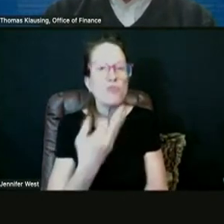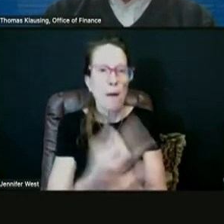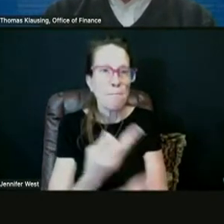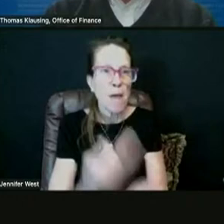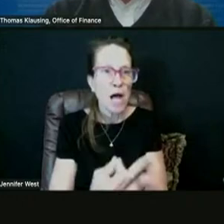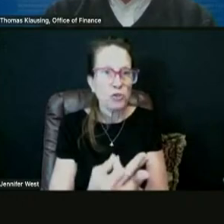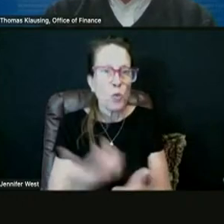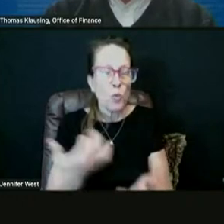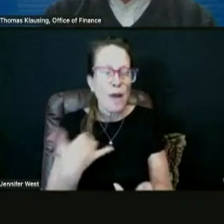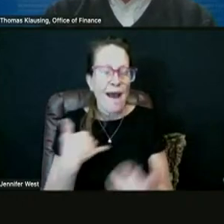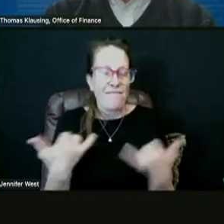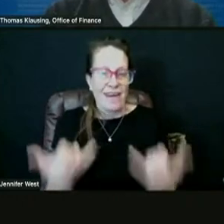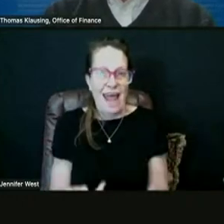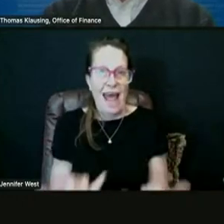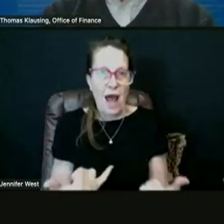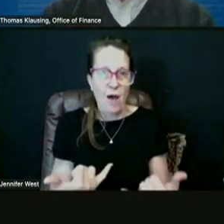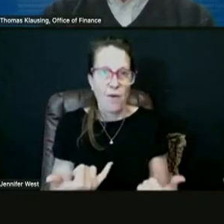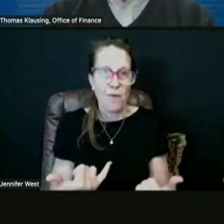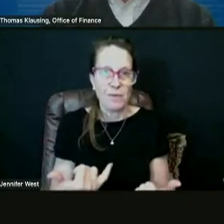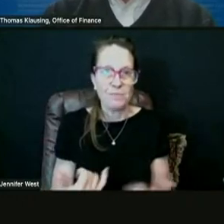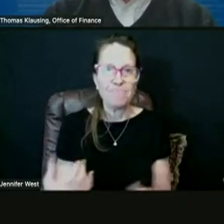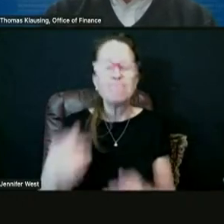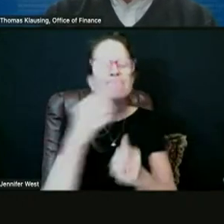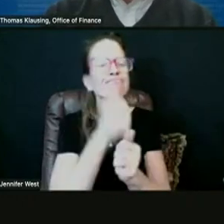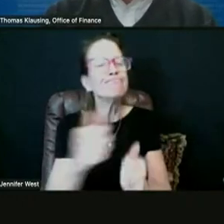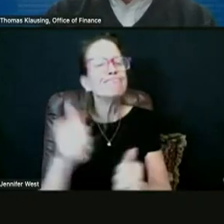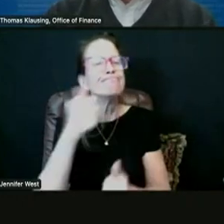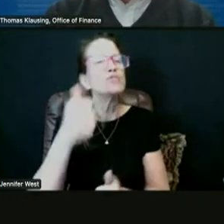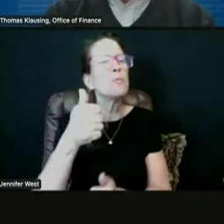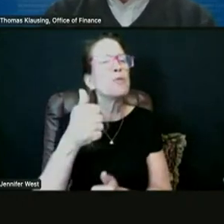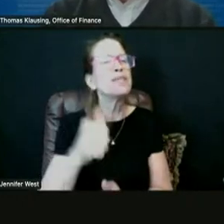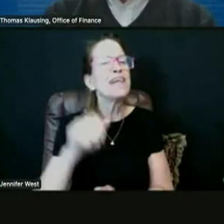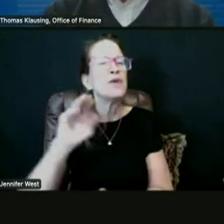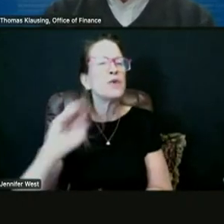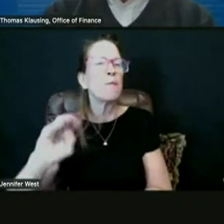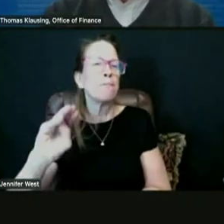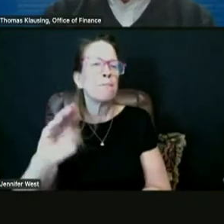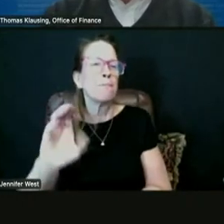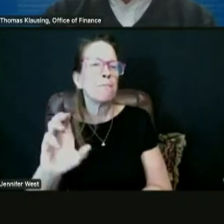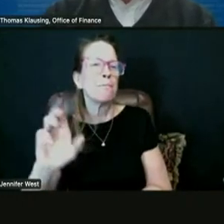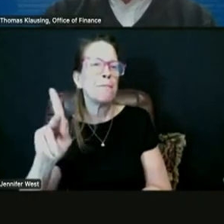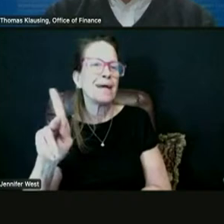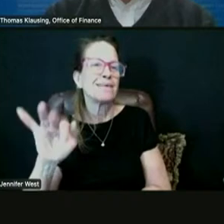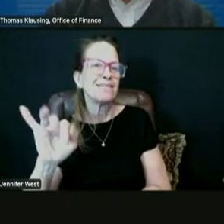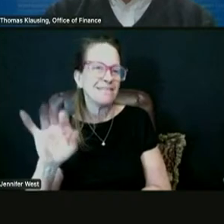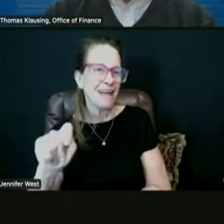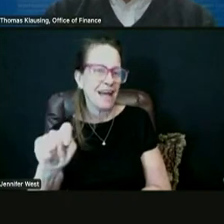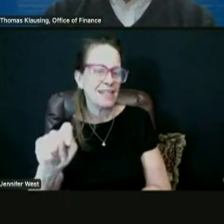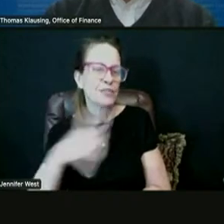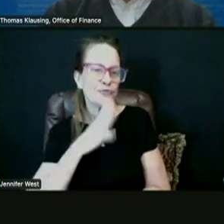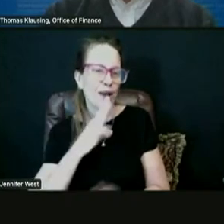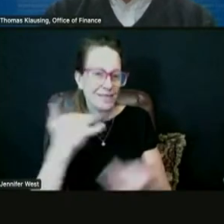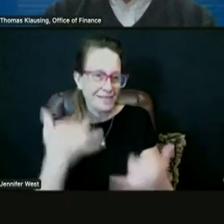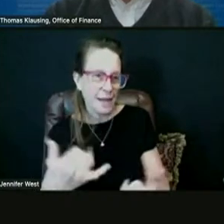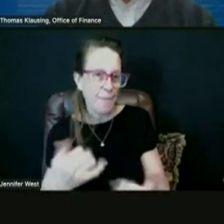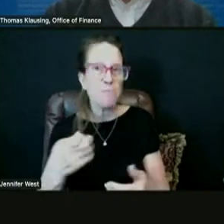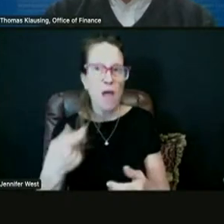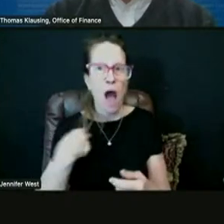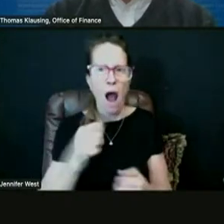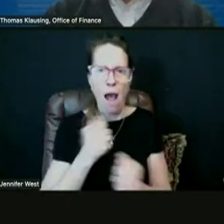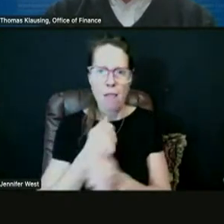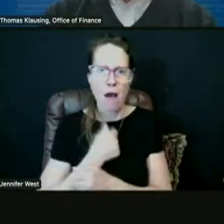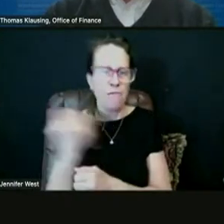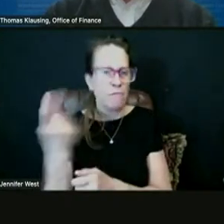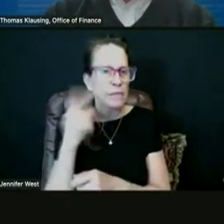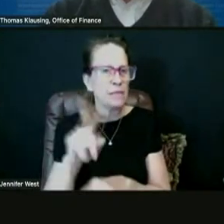I can jump in here. Great question. And I actually love that someone put that in the question, because that